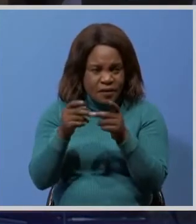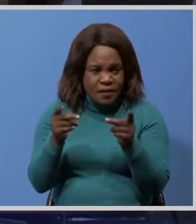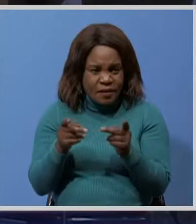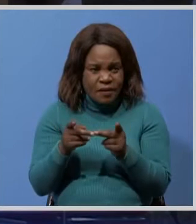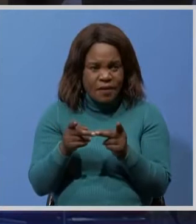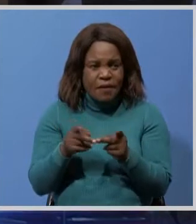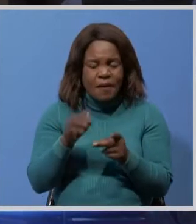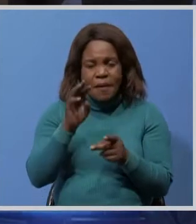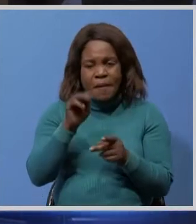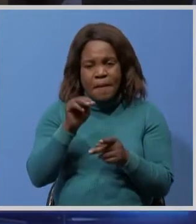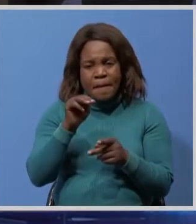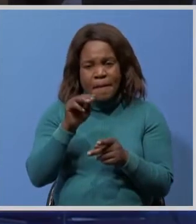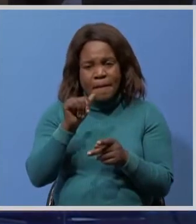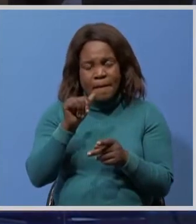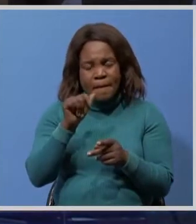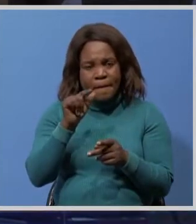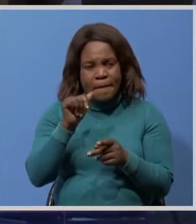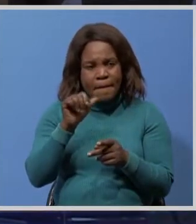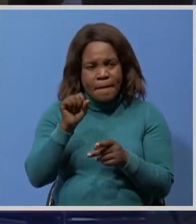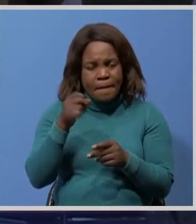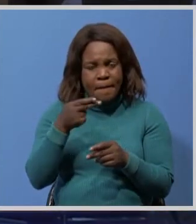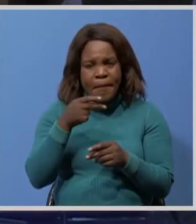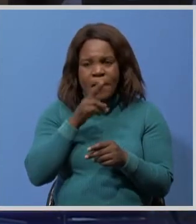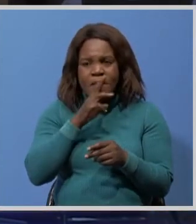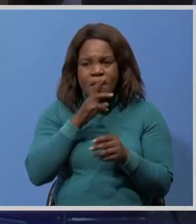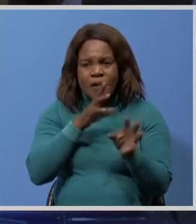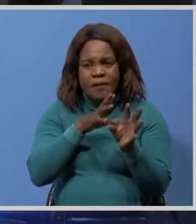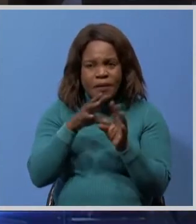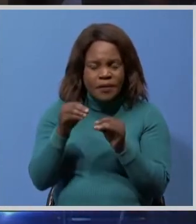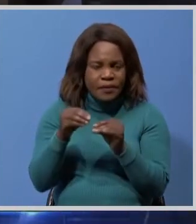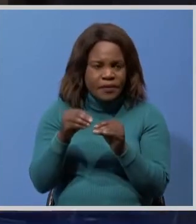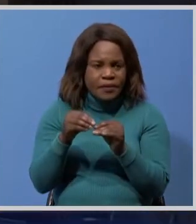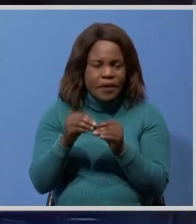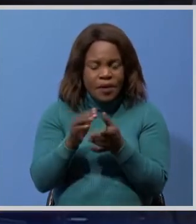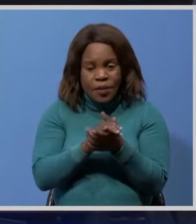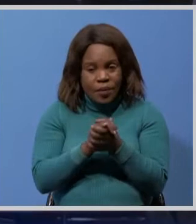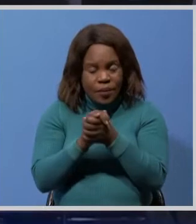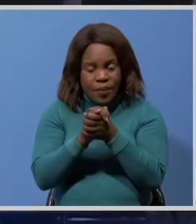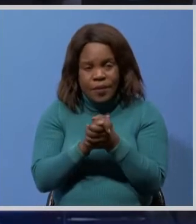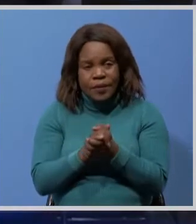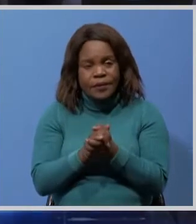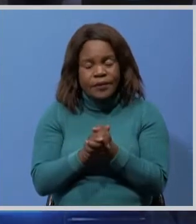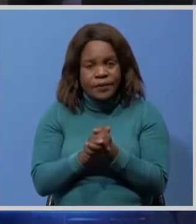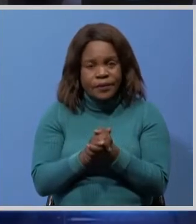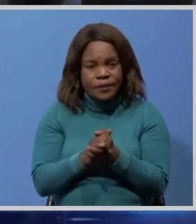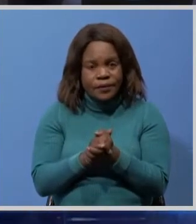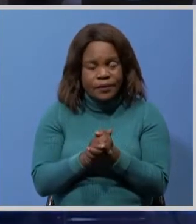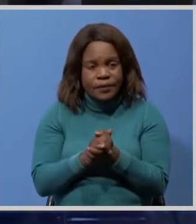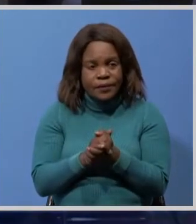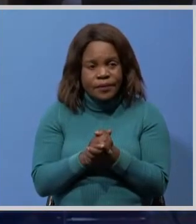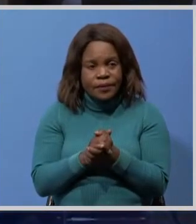Malash. Raw water transmission pipeline. Concrete reservoirs.